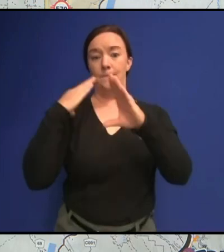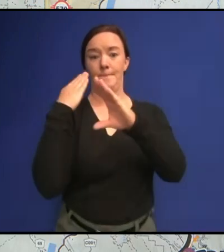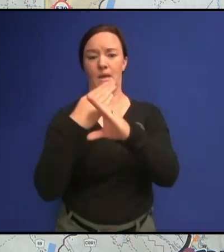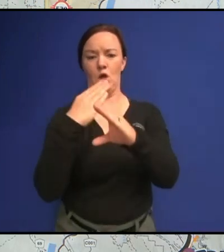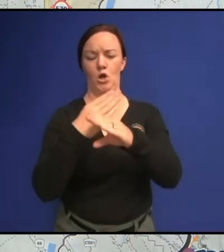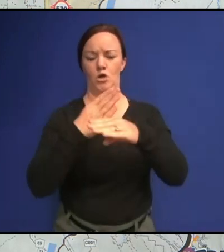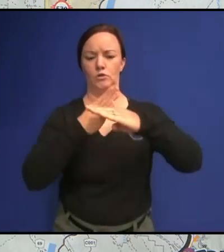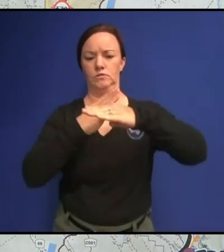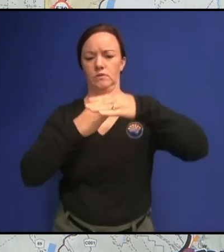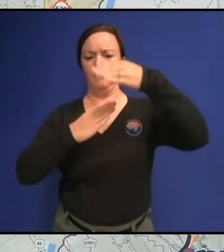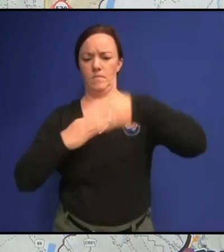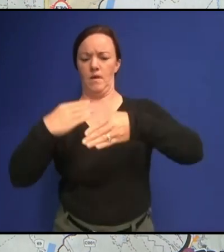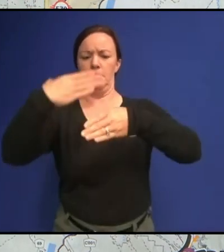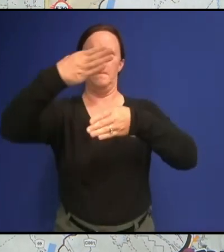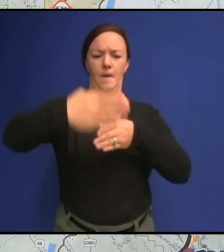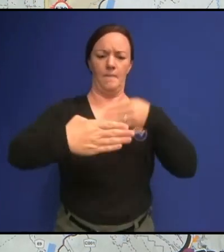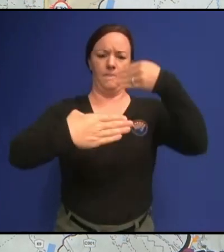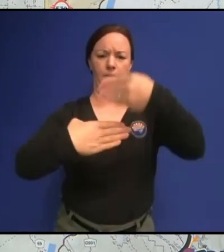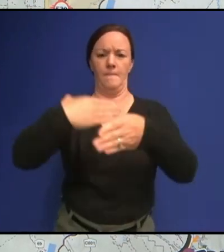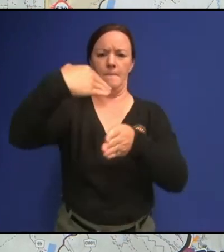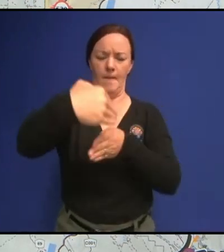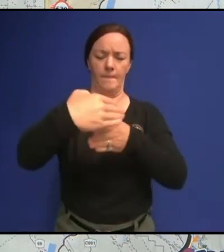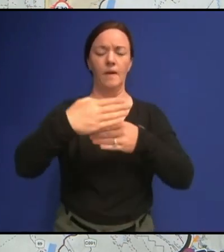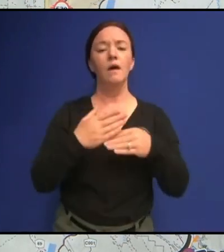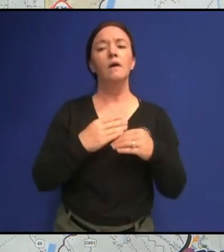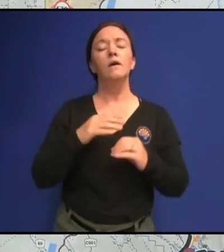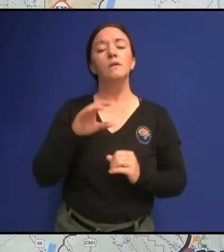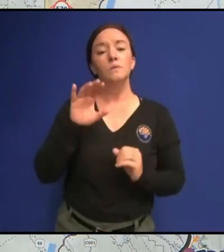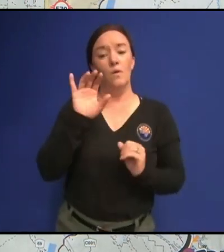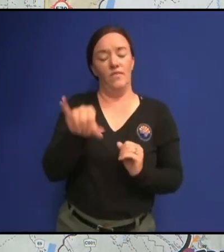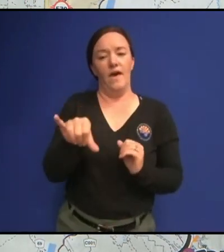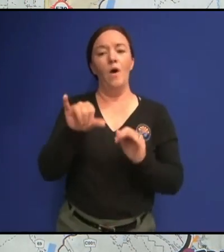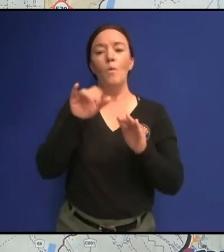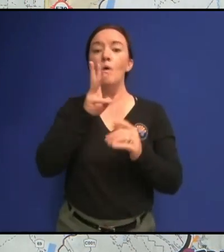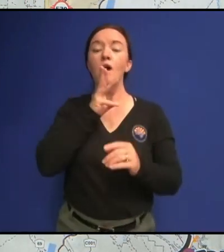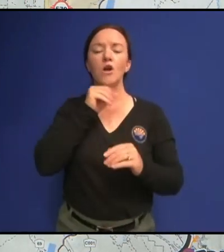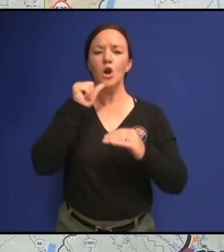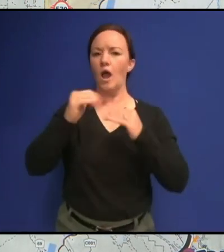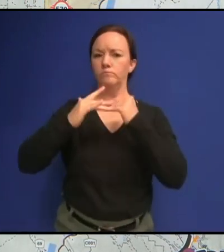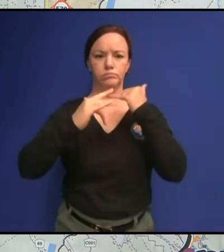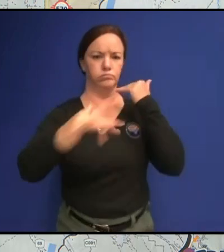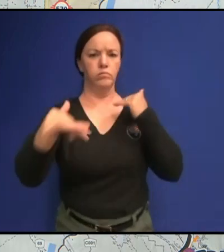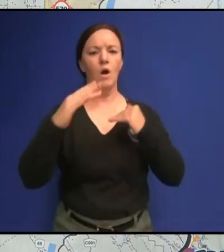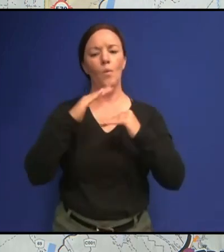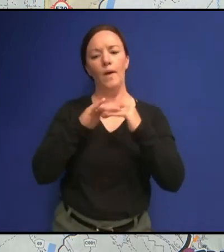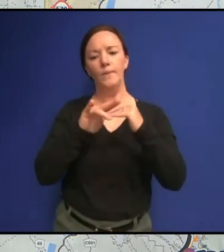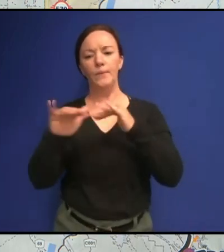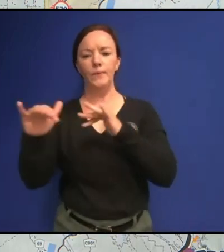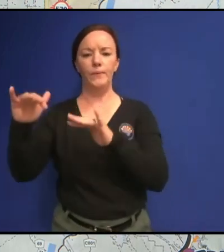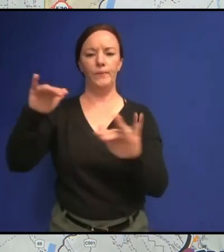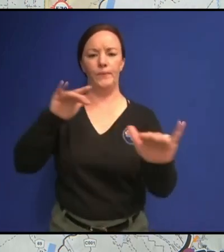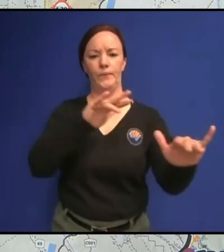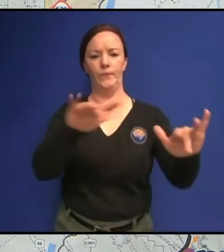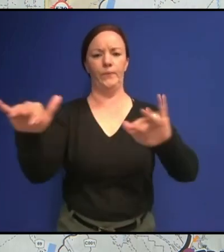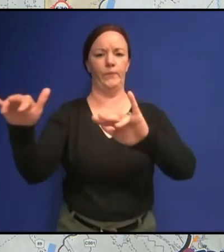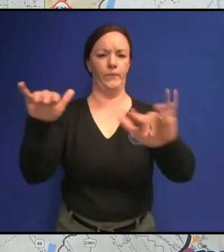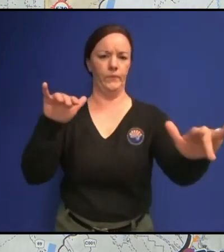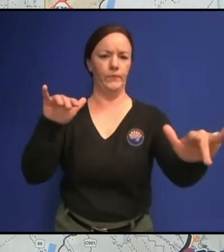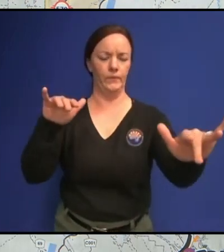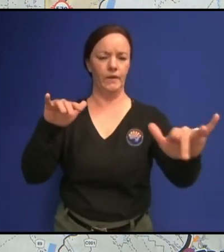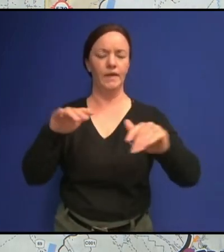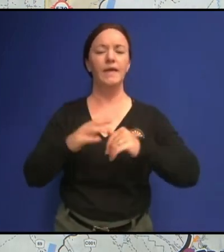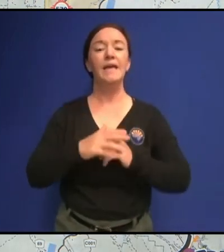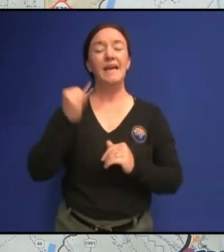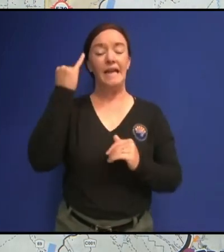small amounts periodically towards the green side, towards the unburned side of the line, versus having it channel down that dozer line,